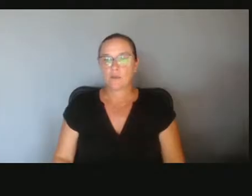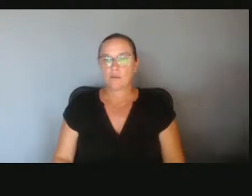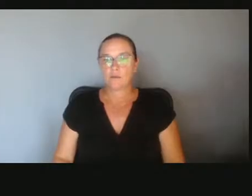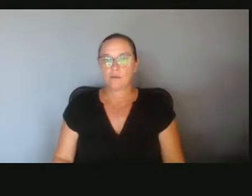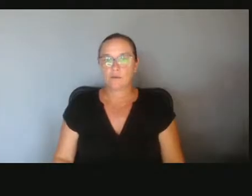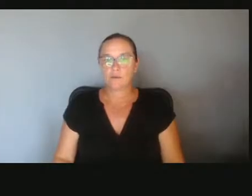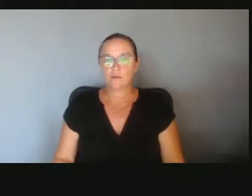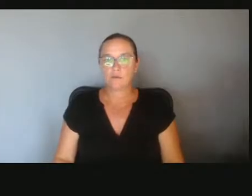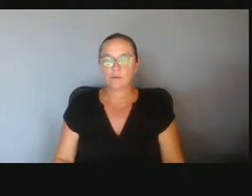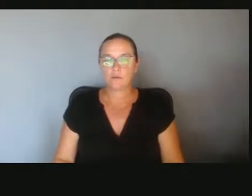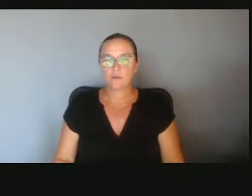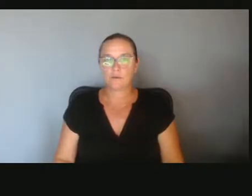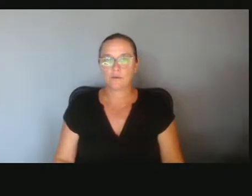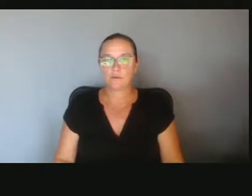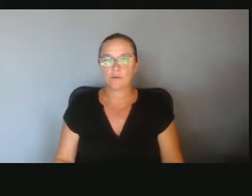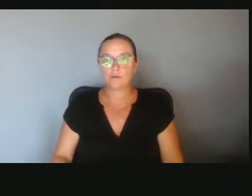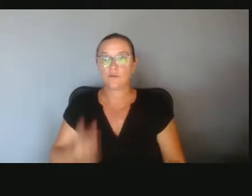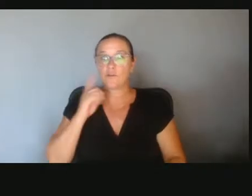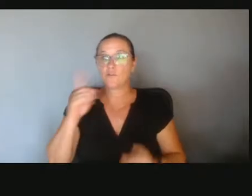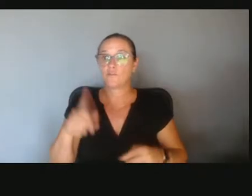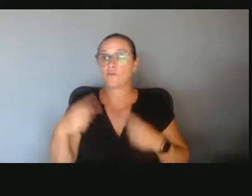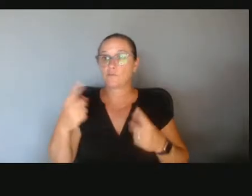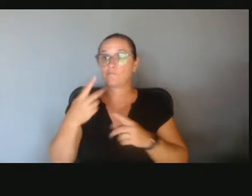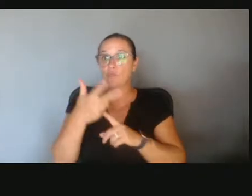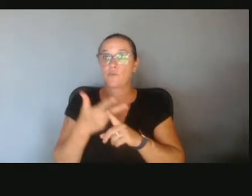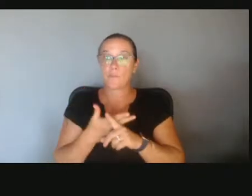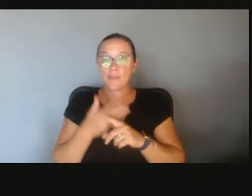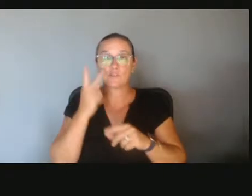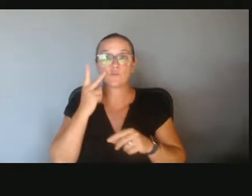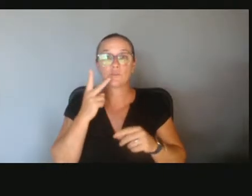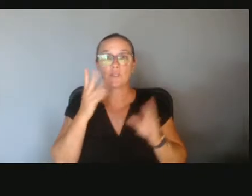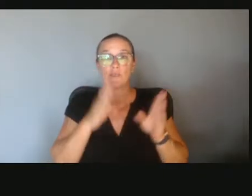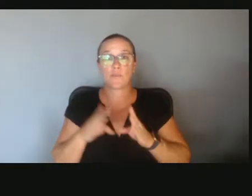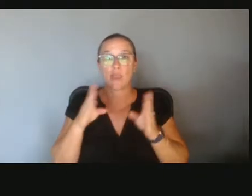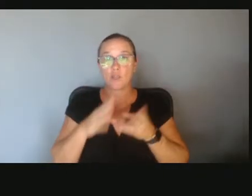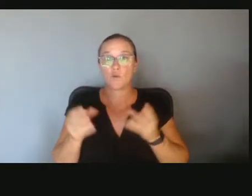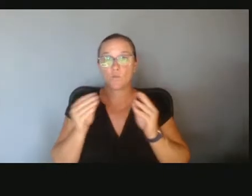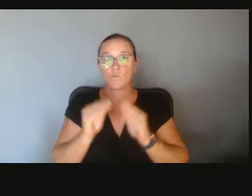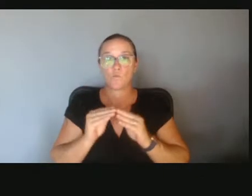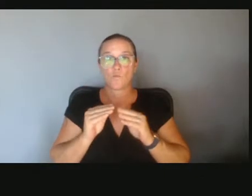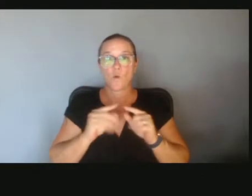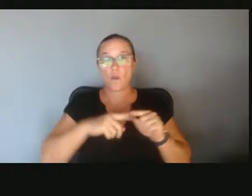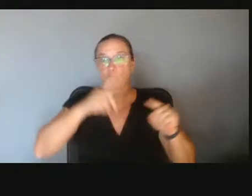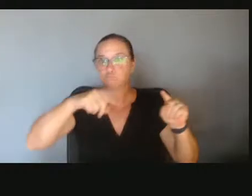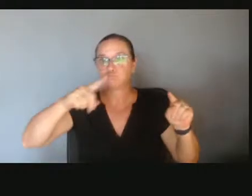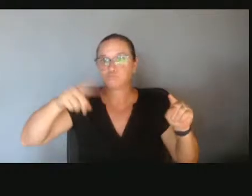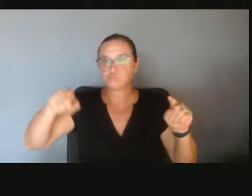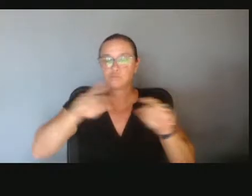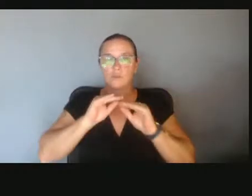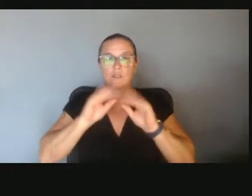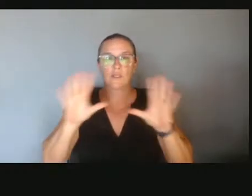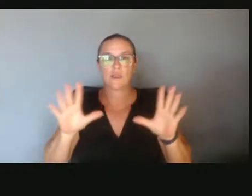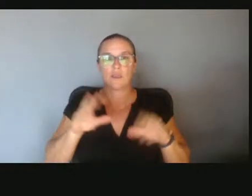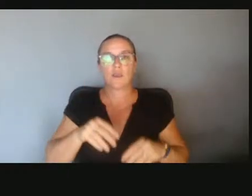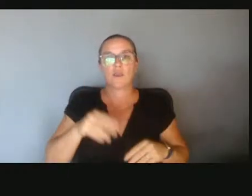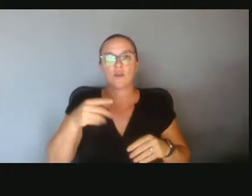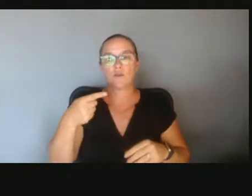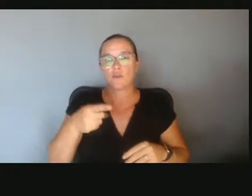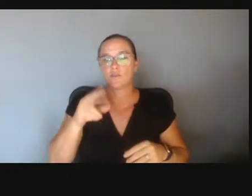time. For the last 3 months, you see the pattern more zoomed out, and we're back to Uekahuna at the northwest part of the